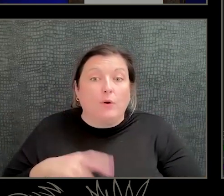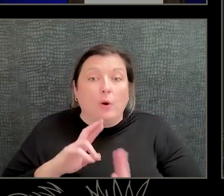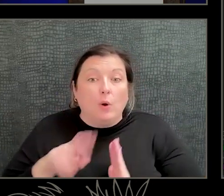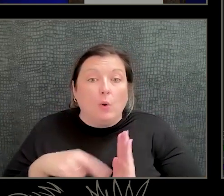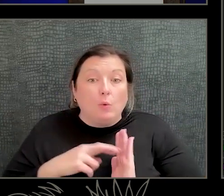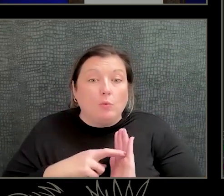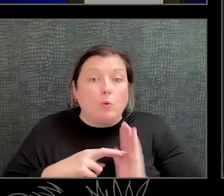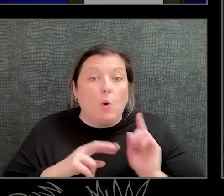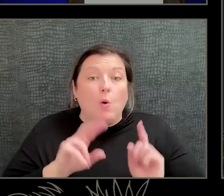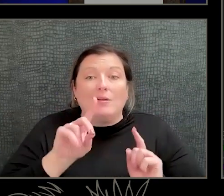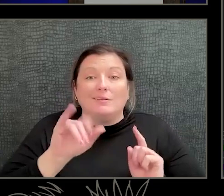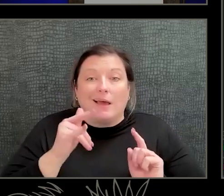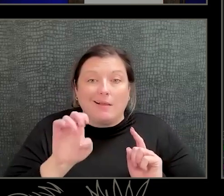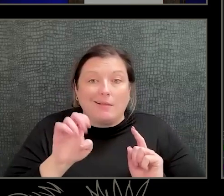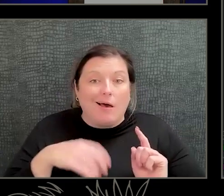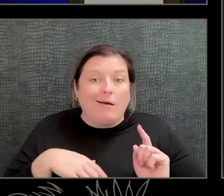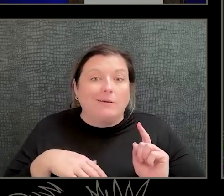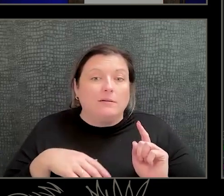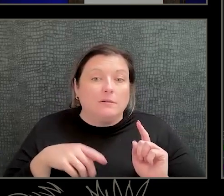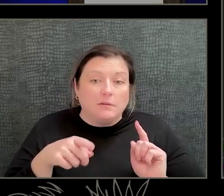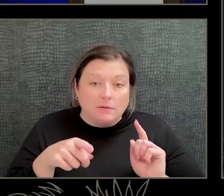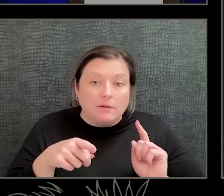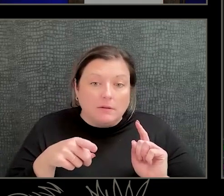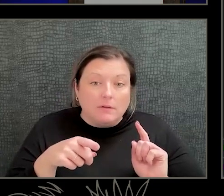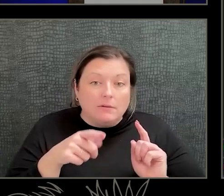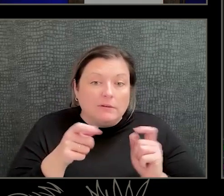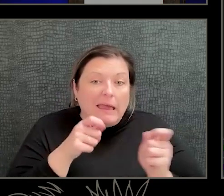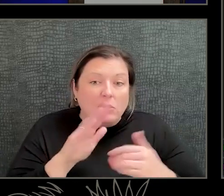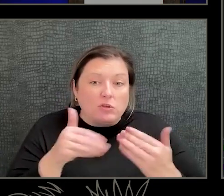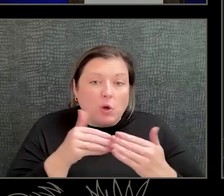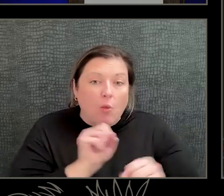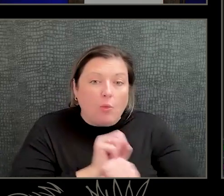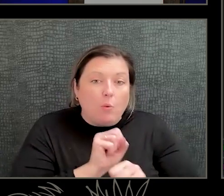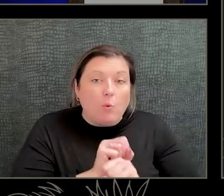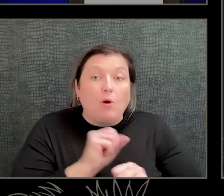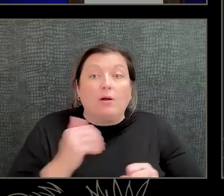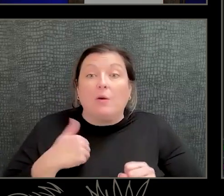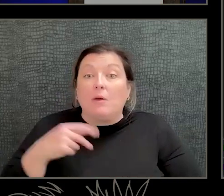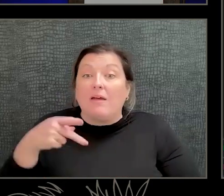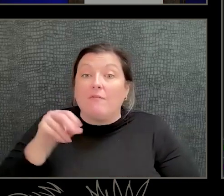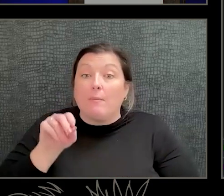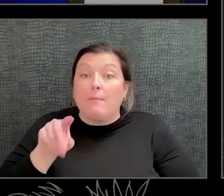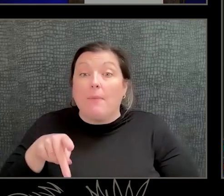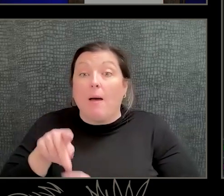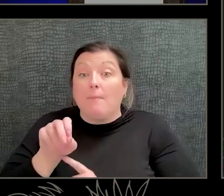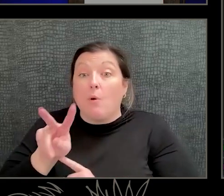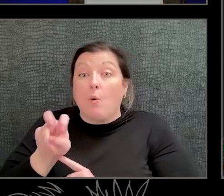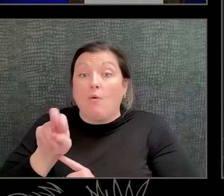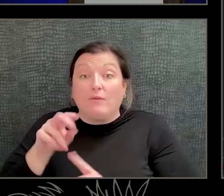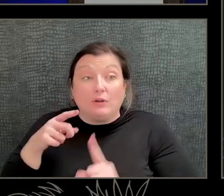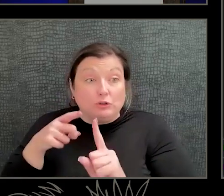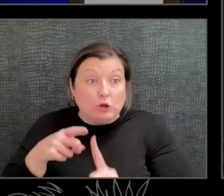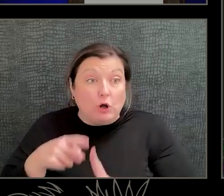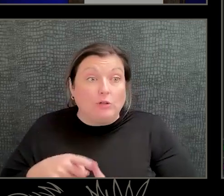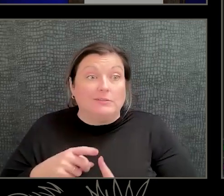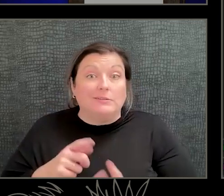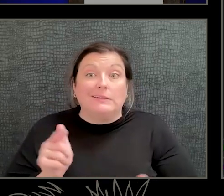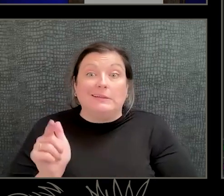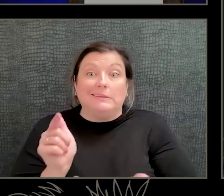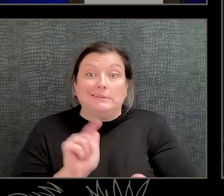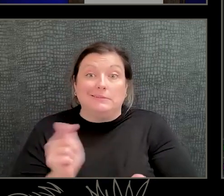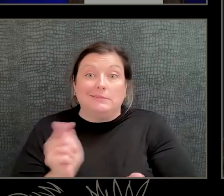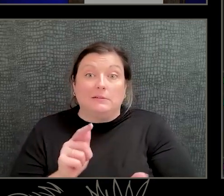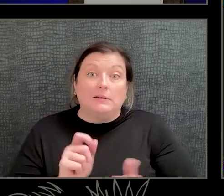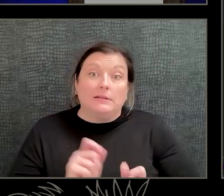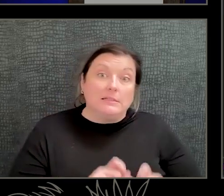reasons. Popover is the one handling all the work here, and then we have our popover target here that actually toggles between displaying it